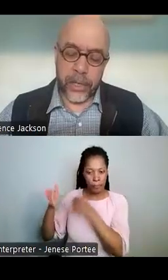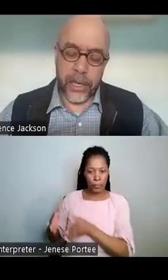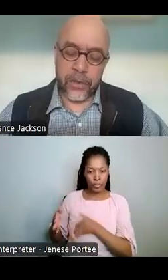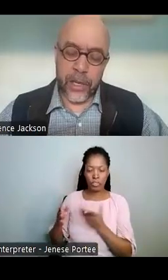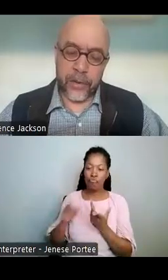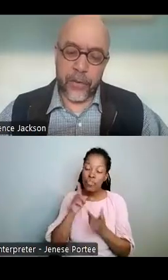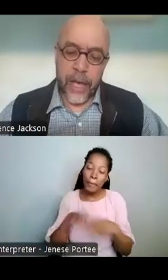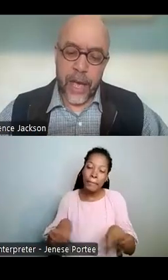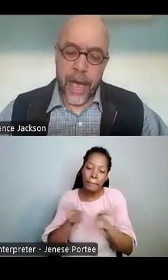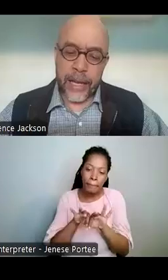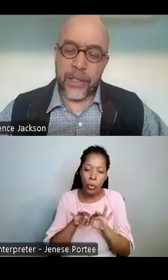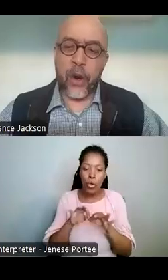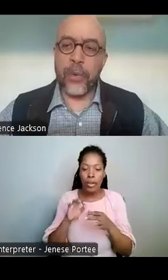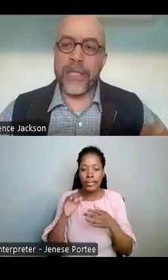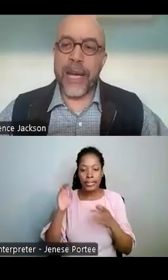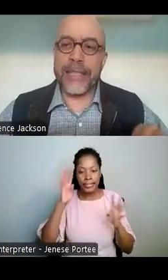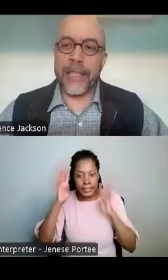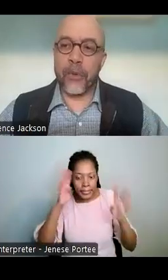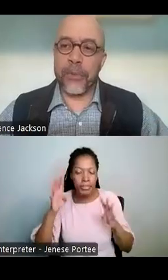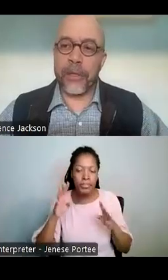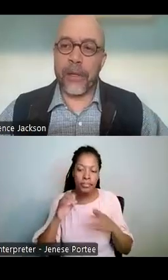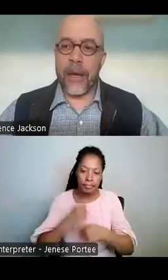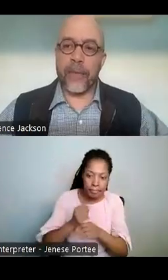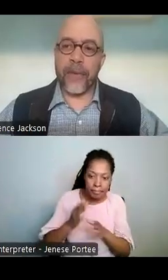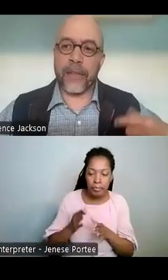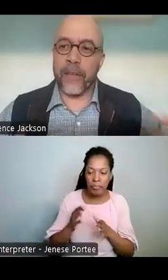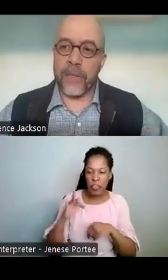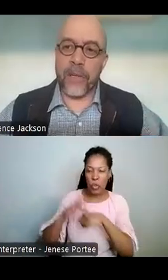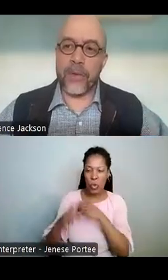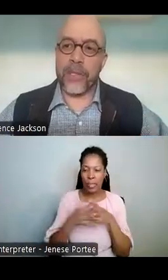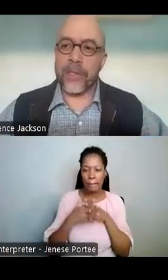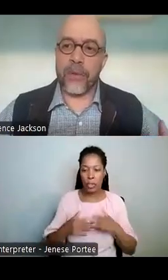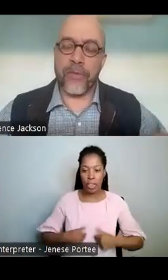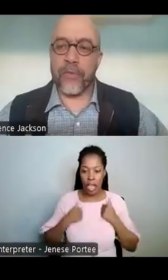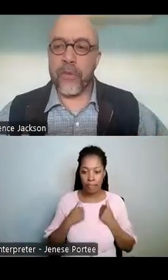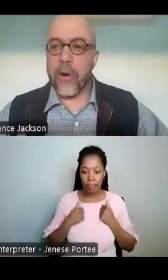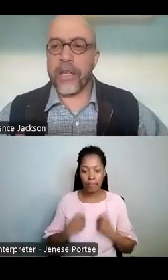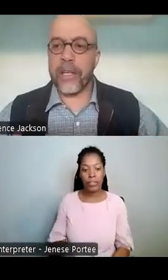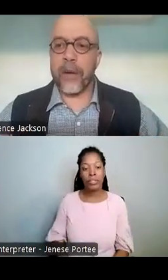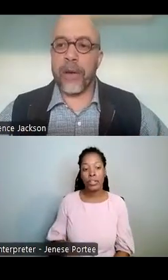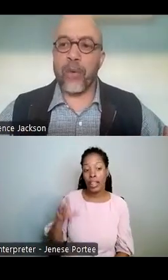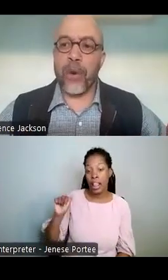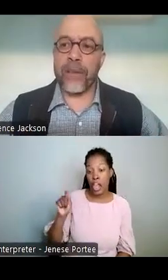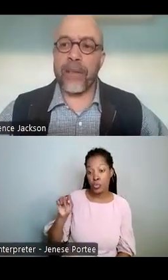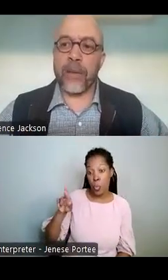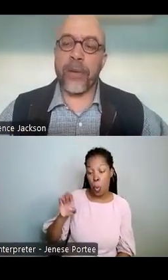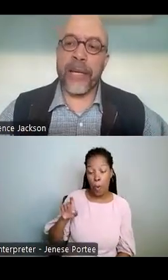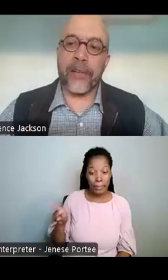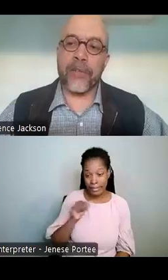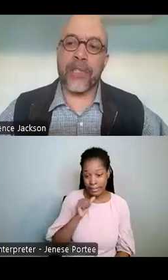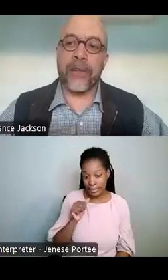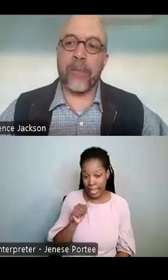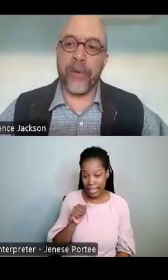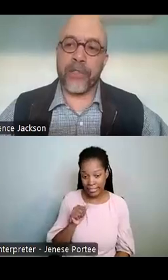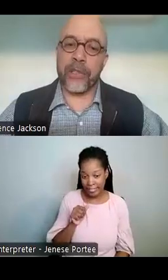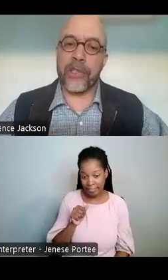early national life. And Latrobe was not a gentleman. In fact, he's always sort of remarking about the way that the